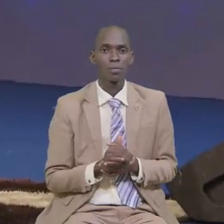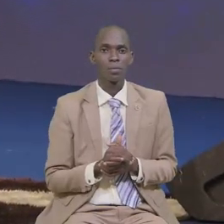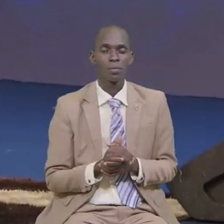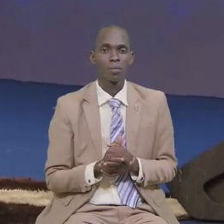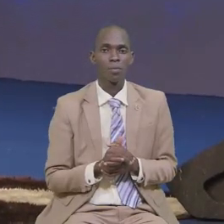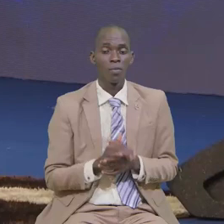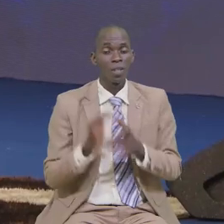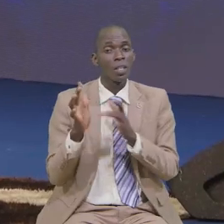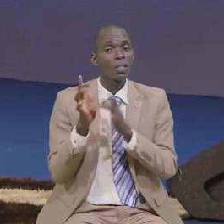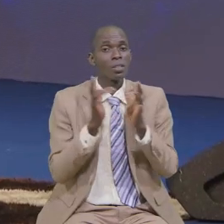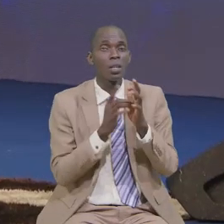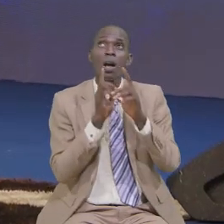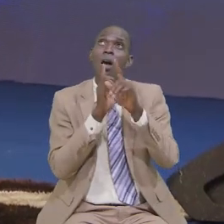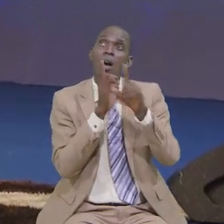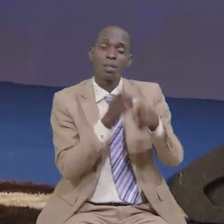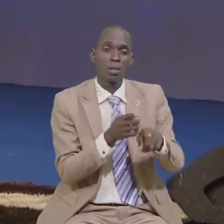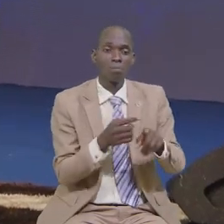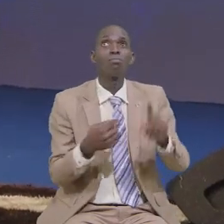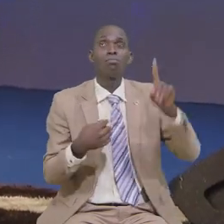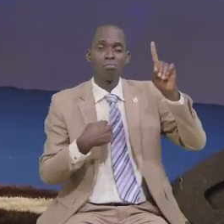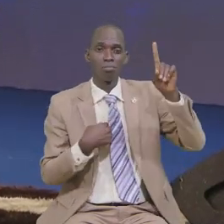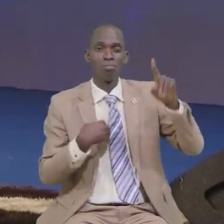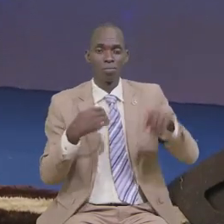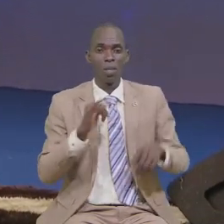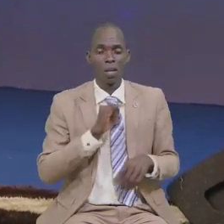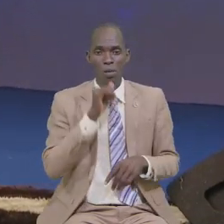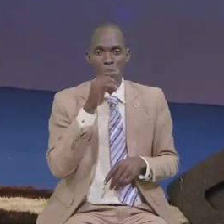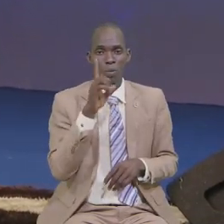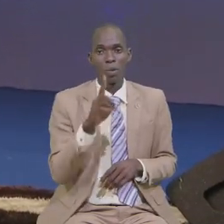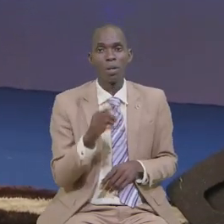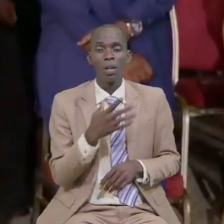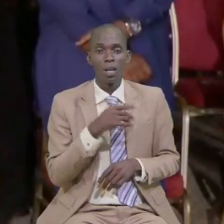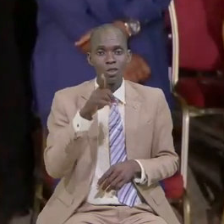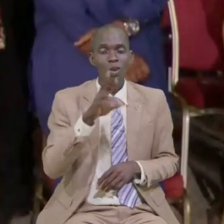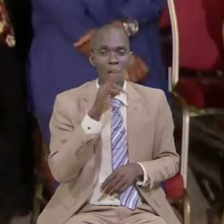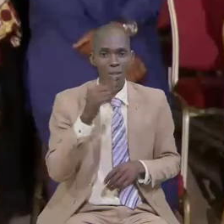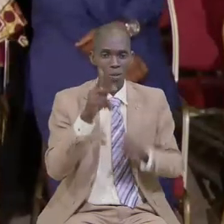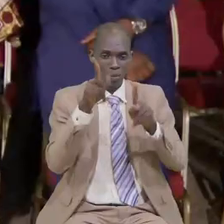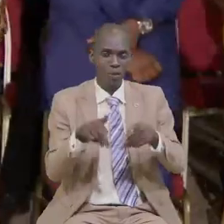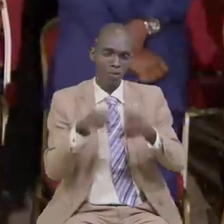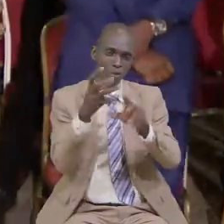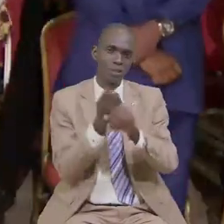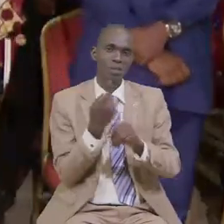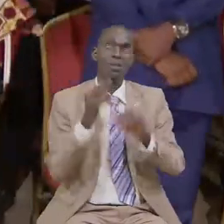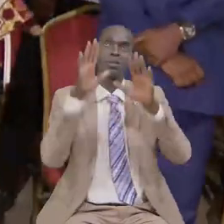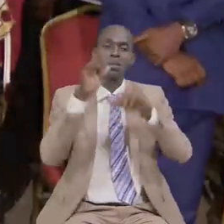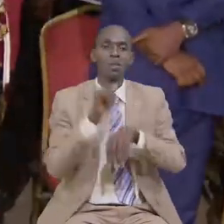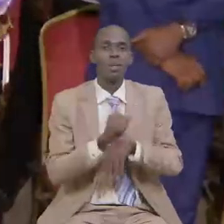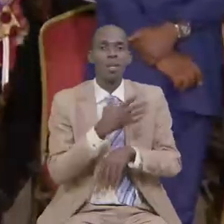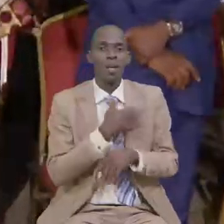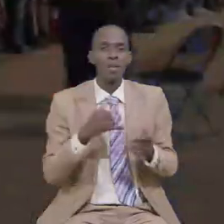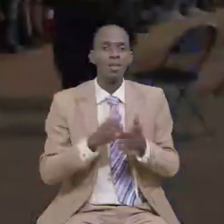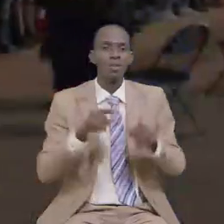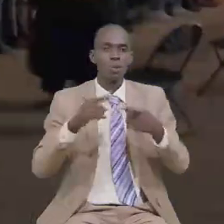Jesus says he's the one. And you are the candidate for the miracle. And it's going to happen